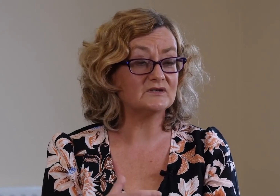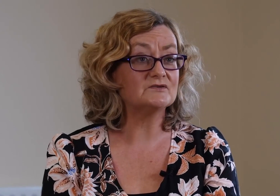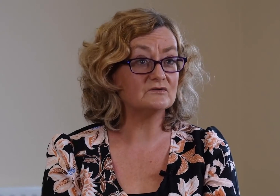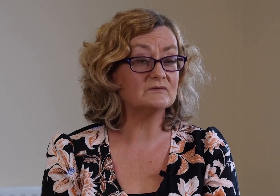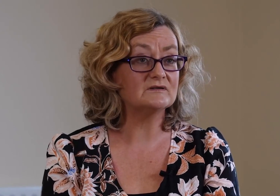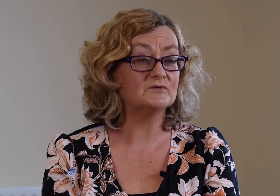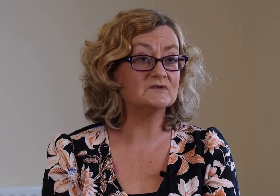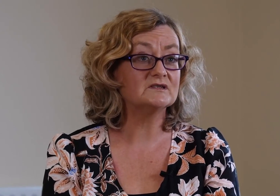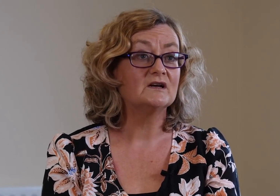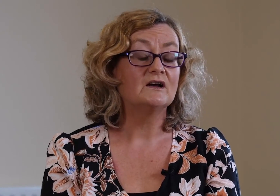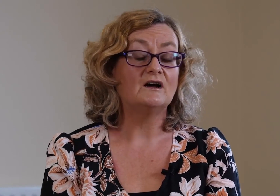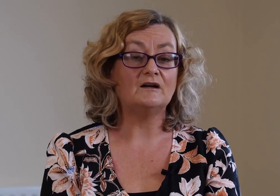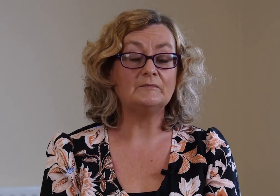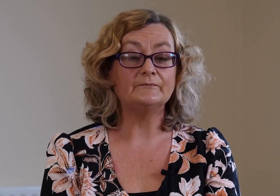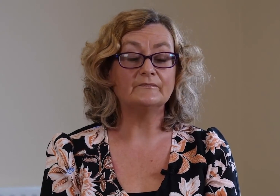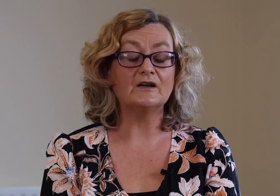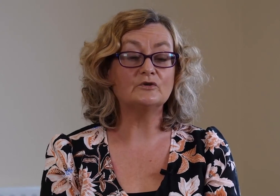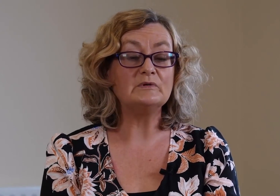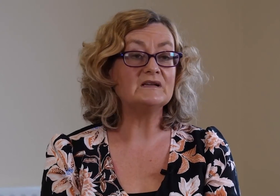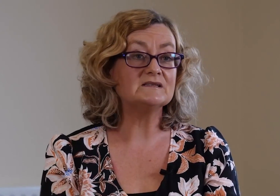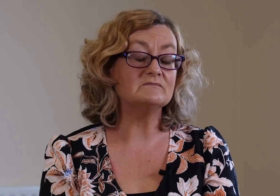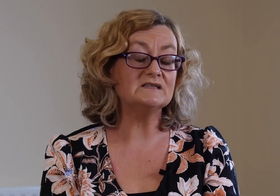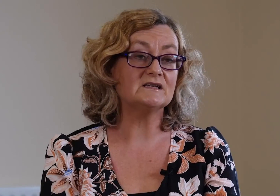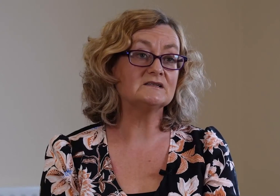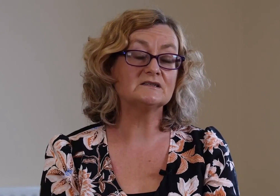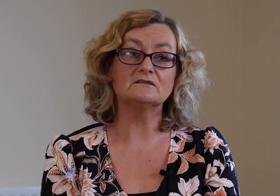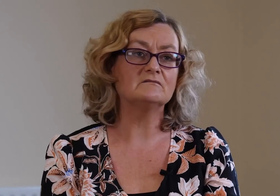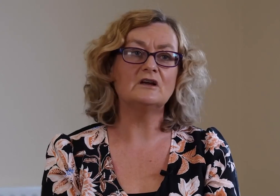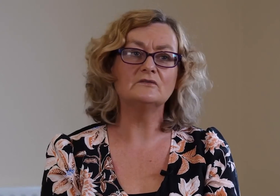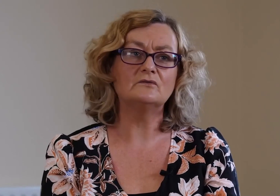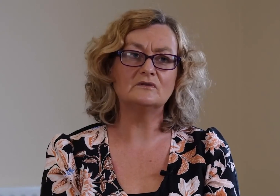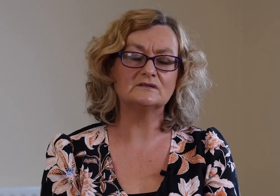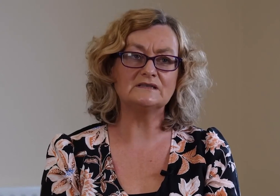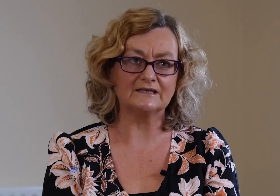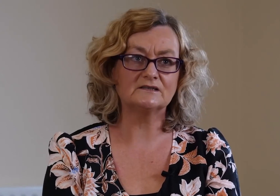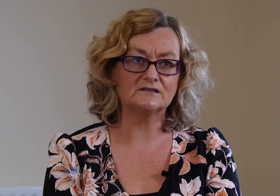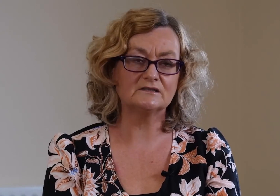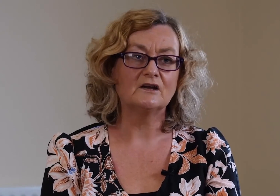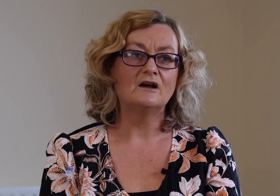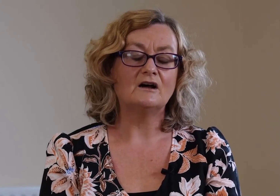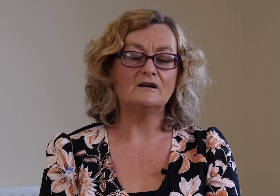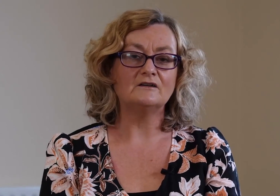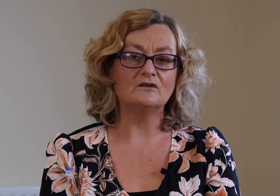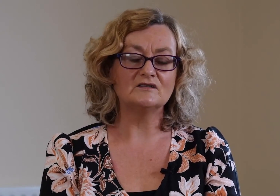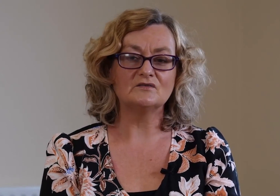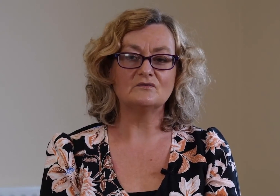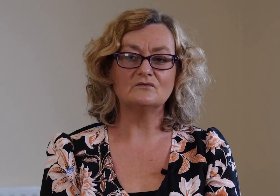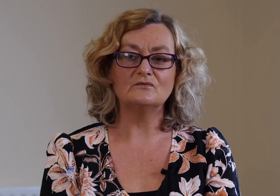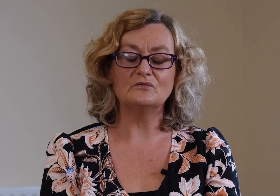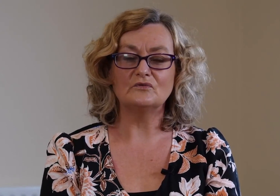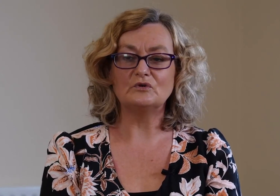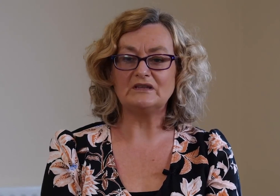and that's what I struggle with the most. I could be mid-sentence and not know what's next. I